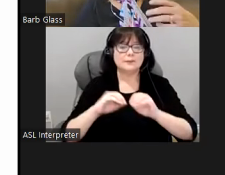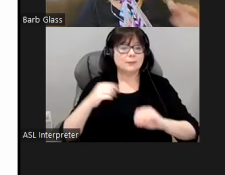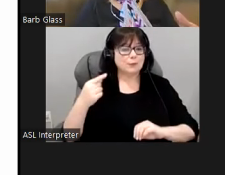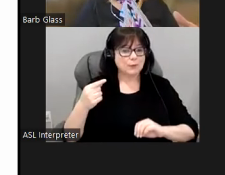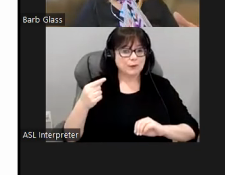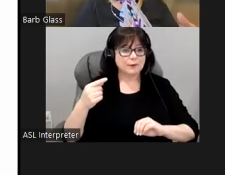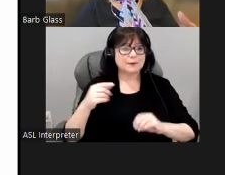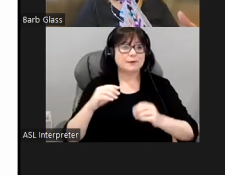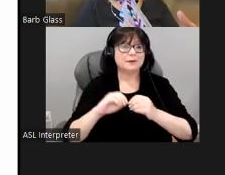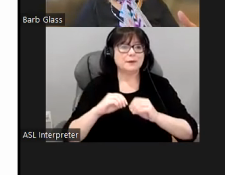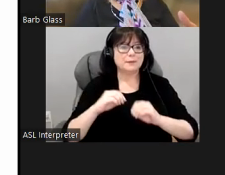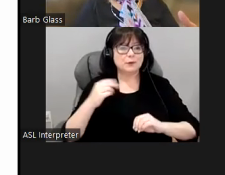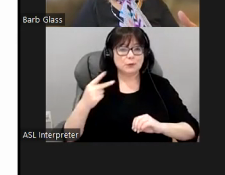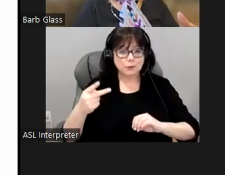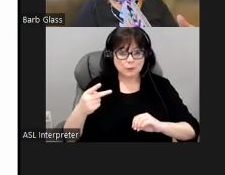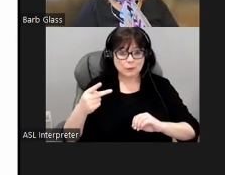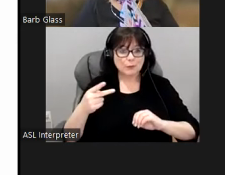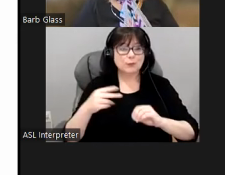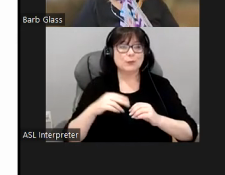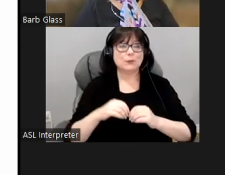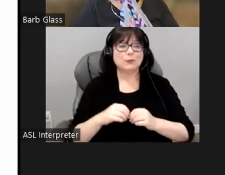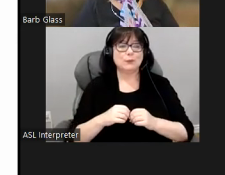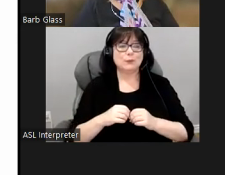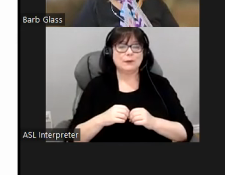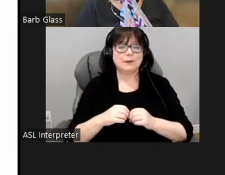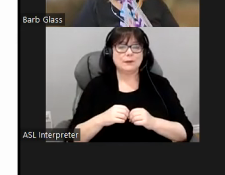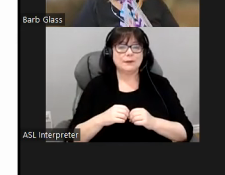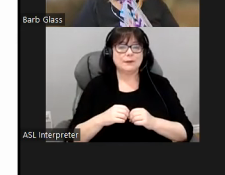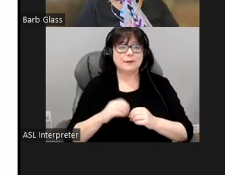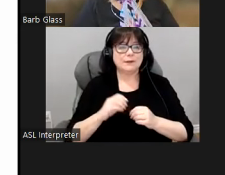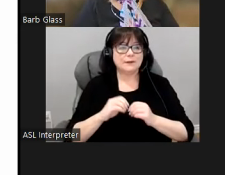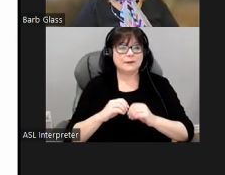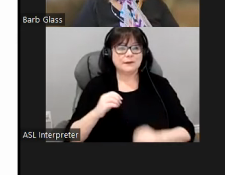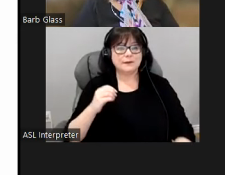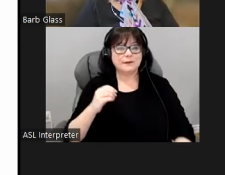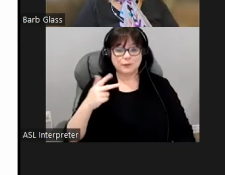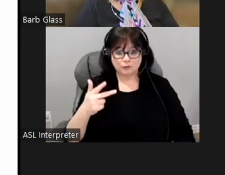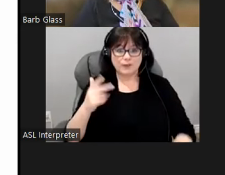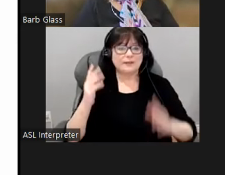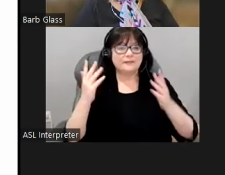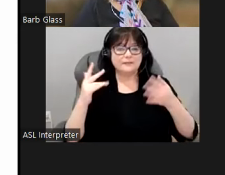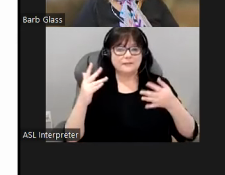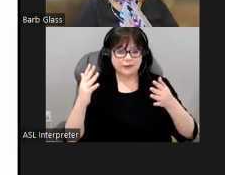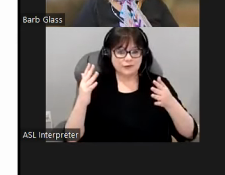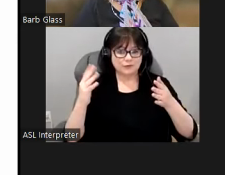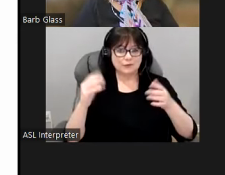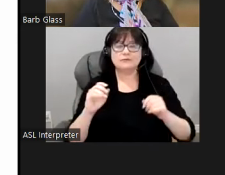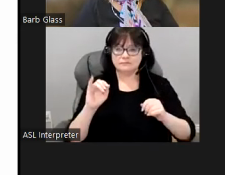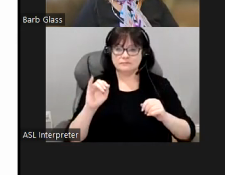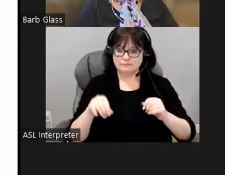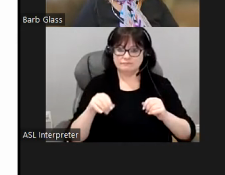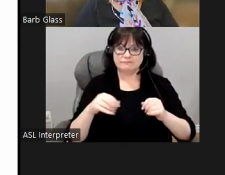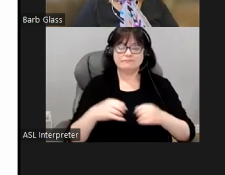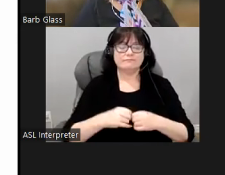the new Skills for Success framework, and our links between Skills for Success and OALCF.